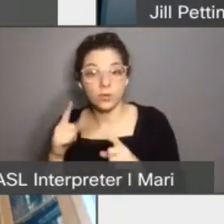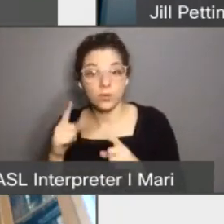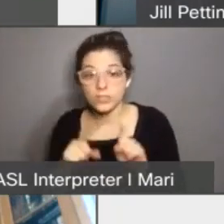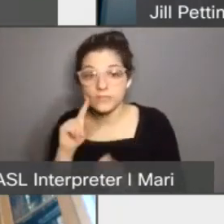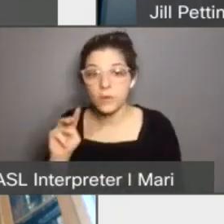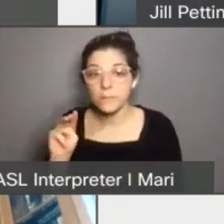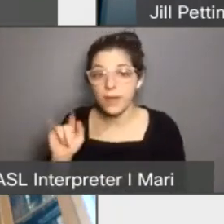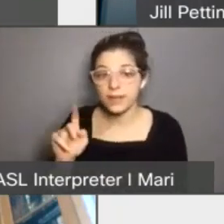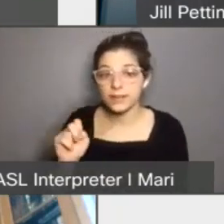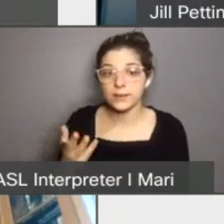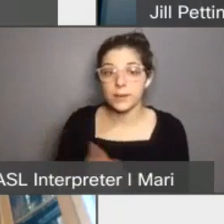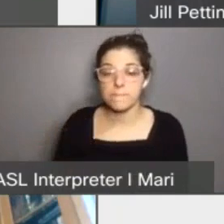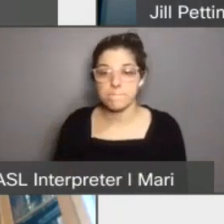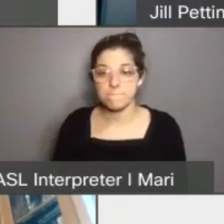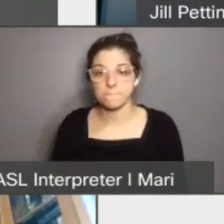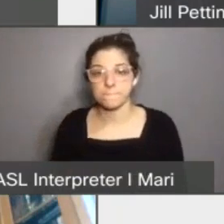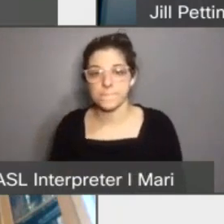Mike?